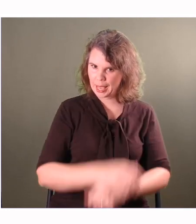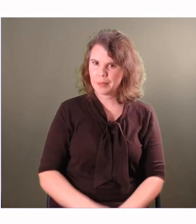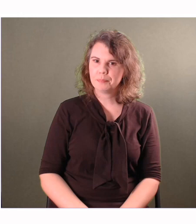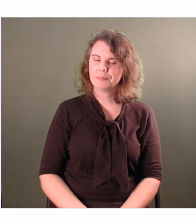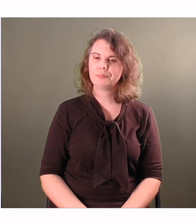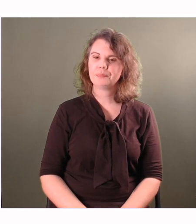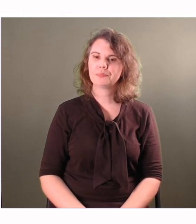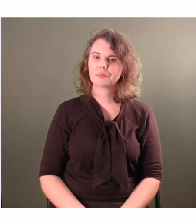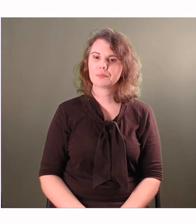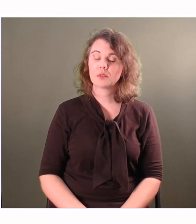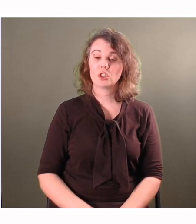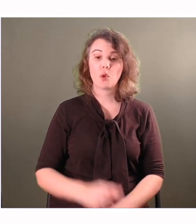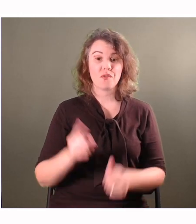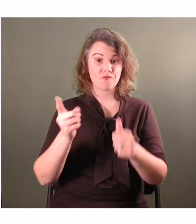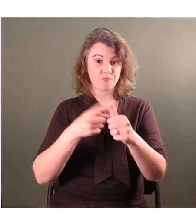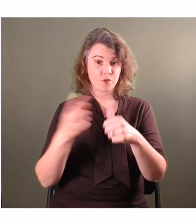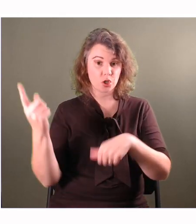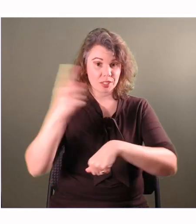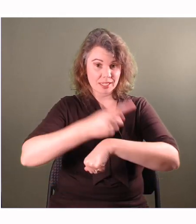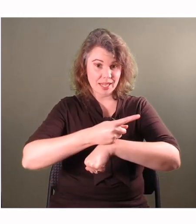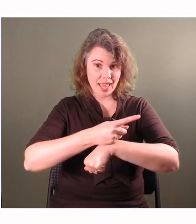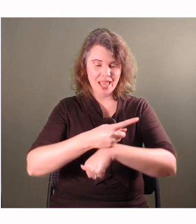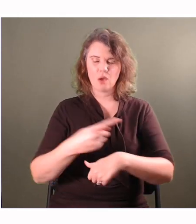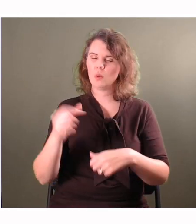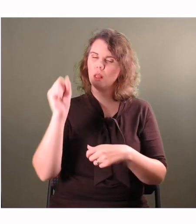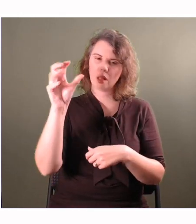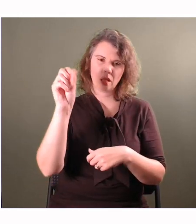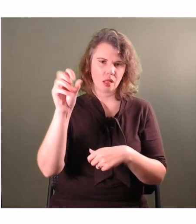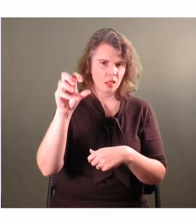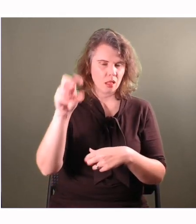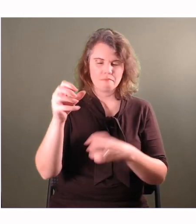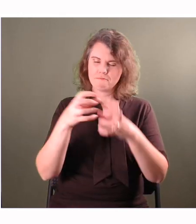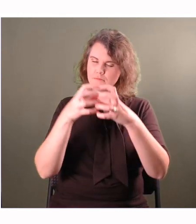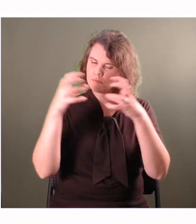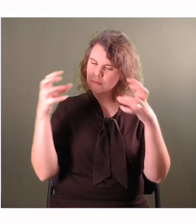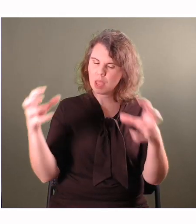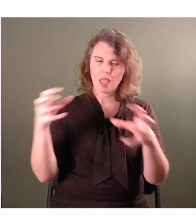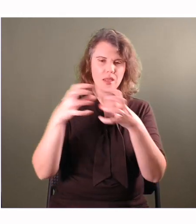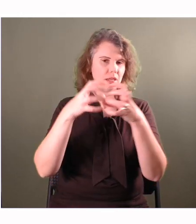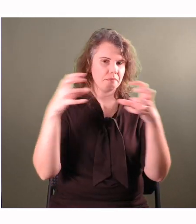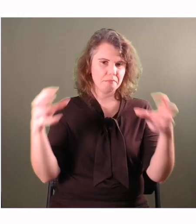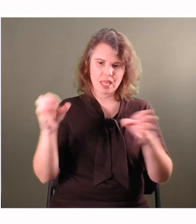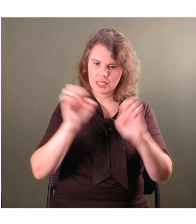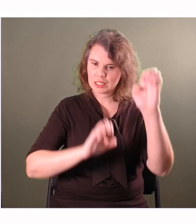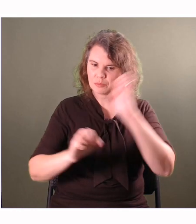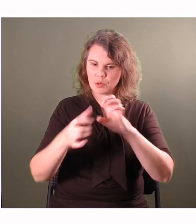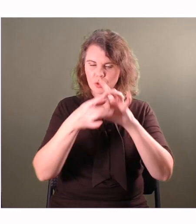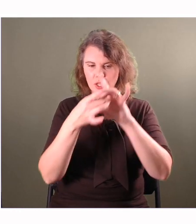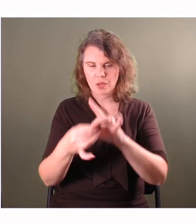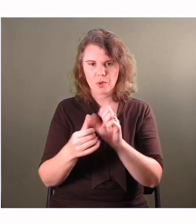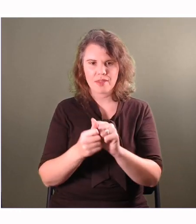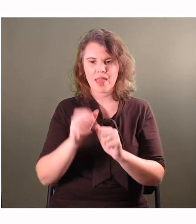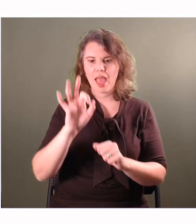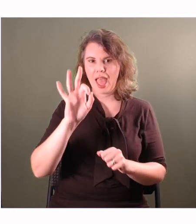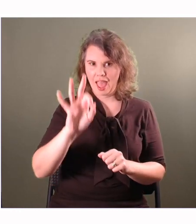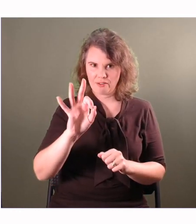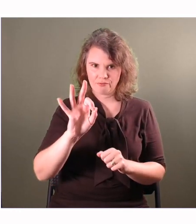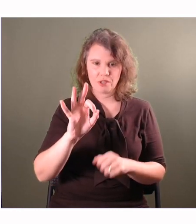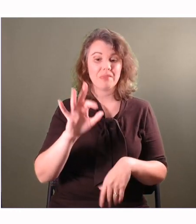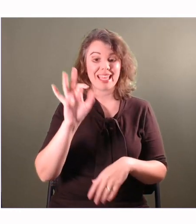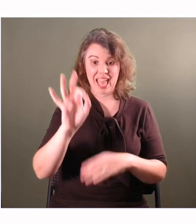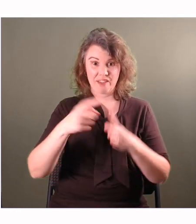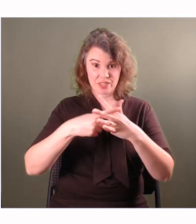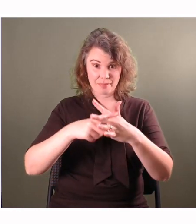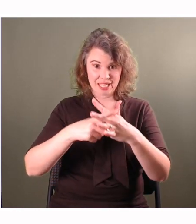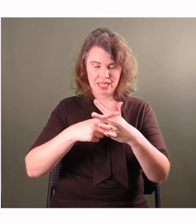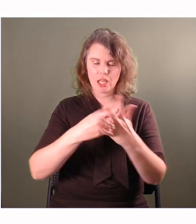it occurs. So up at the top here, there are many, many experiments investigating first-order rules, like F is an onset